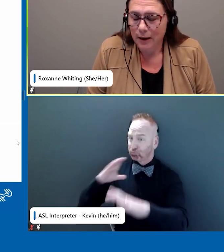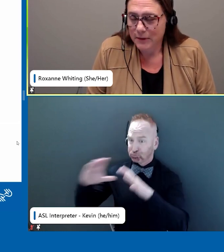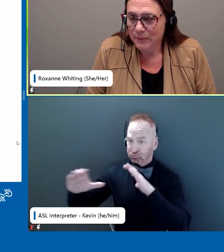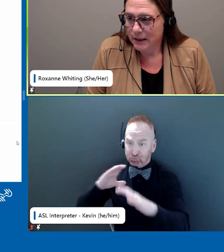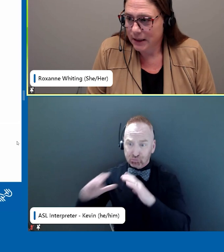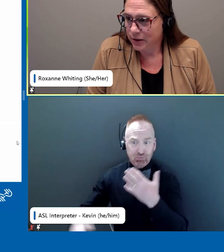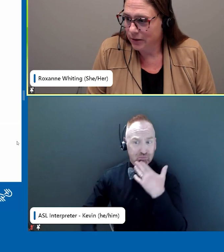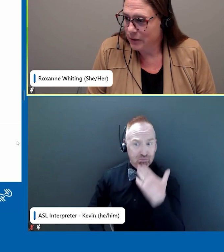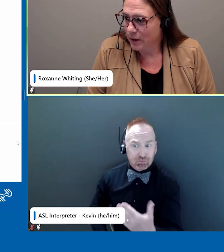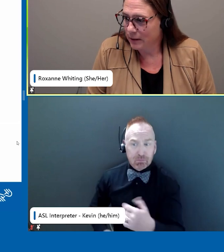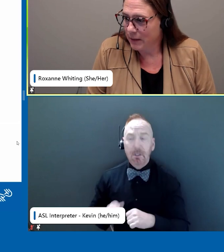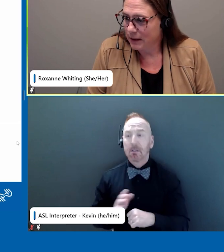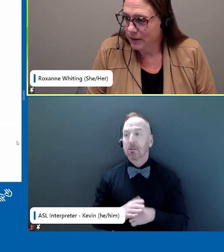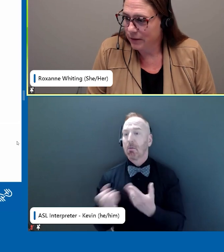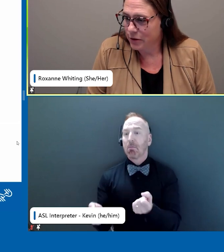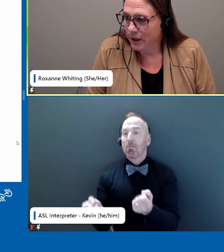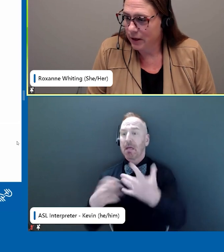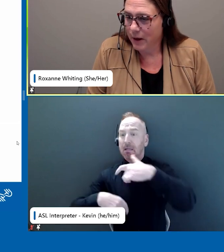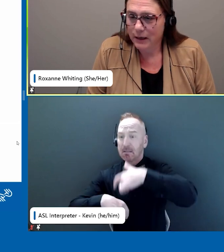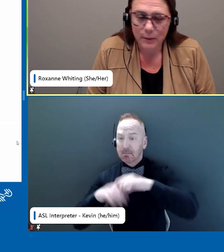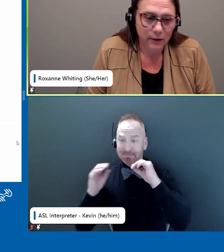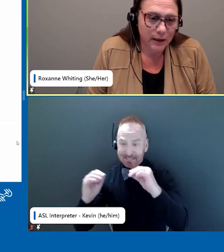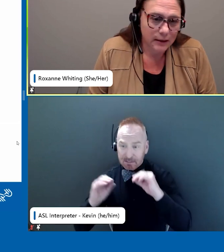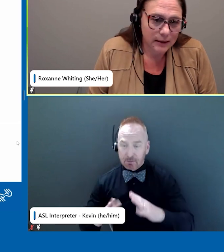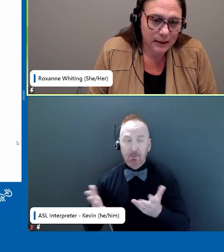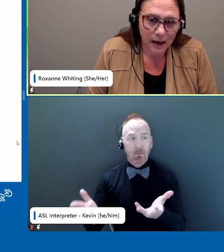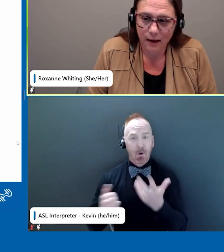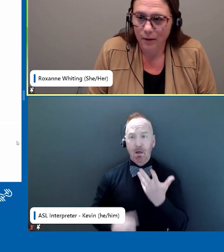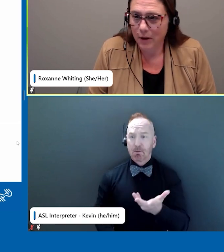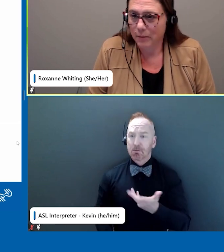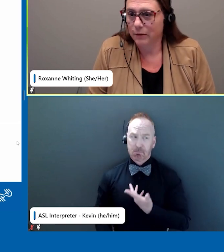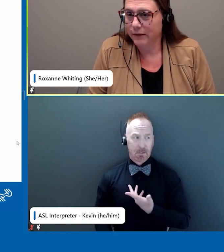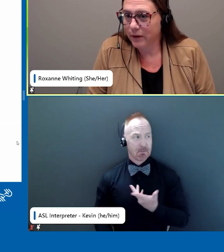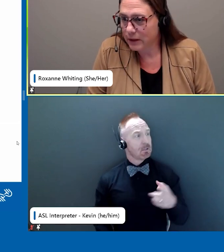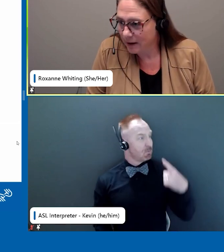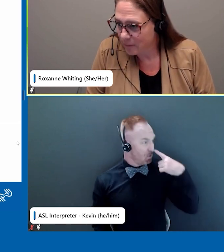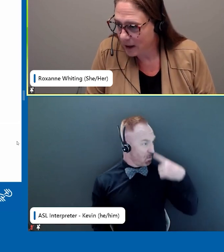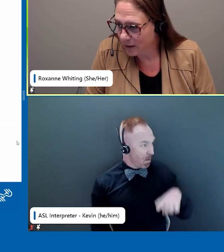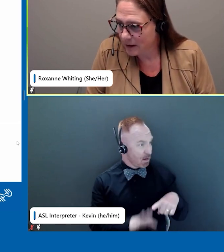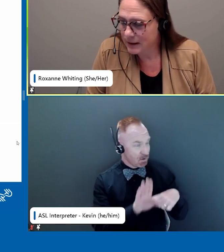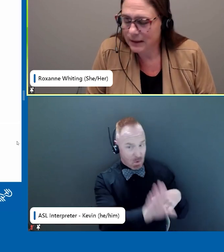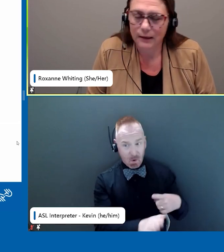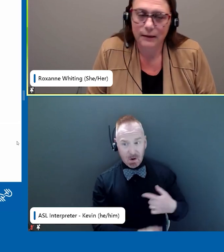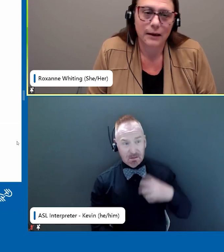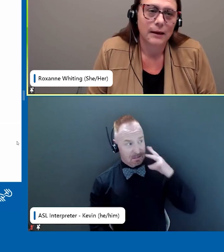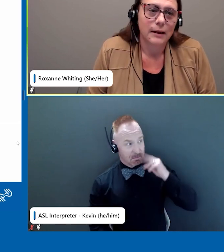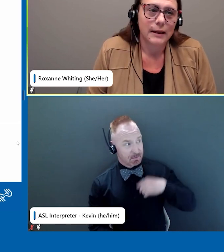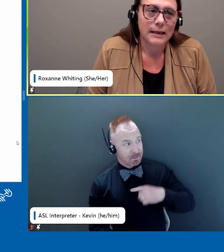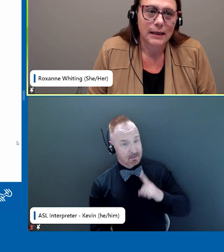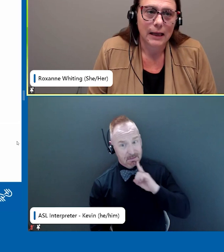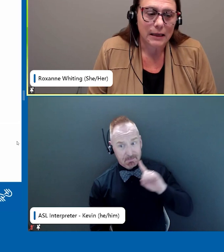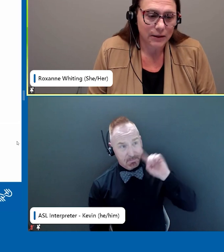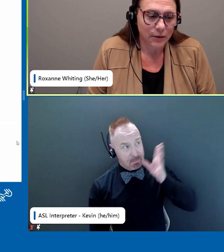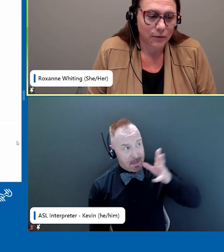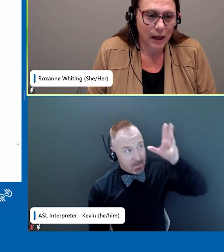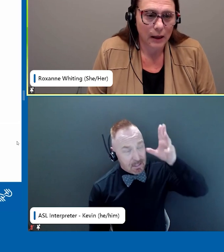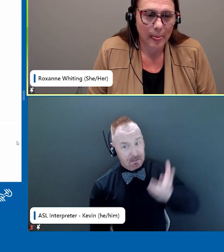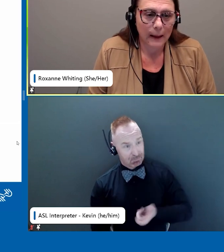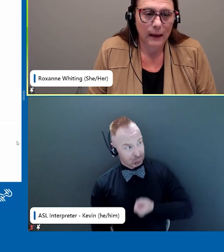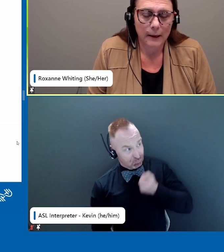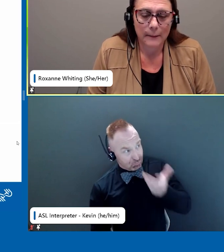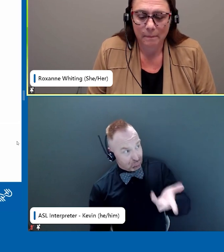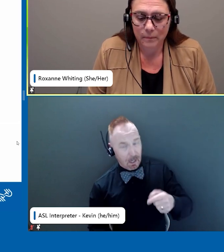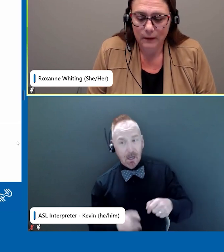lot of times my teachers wanted me to share my experience about living with deaf parents and things like that. So